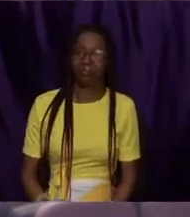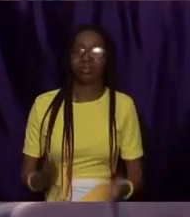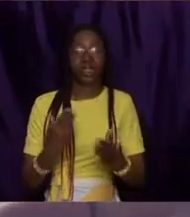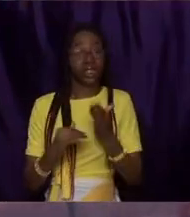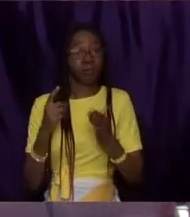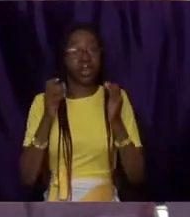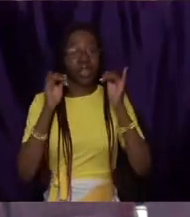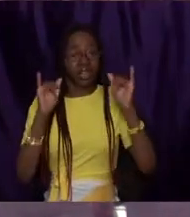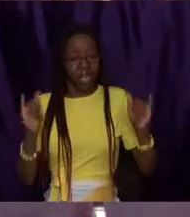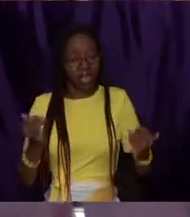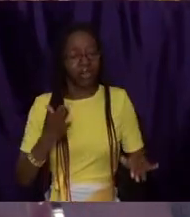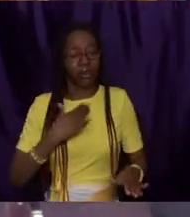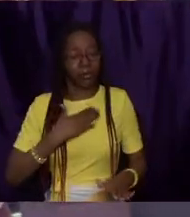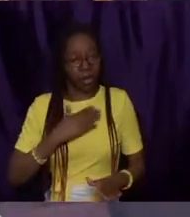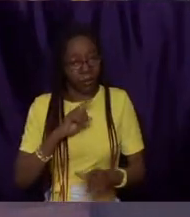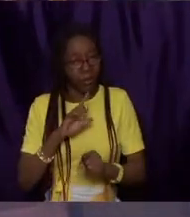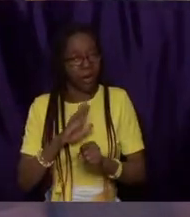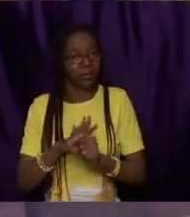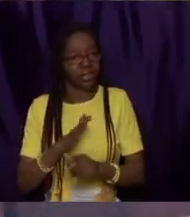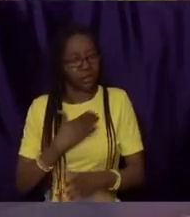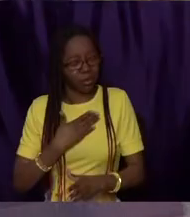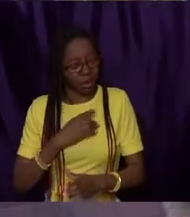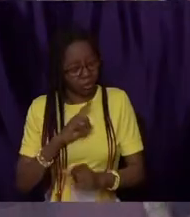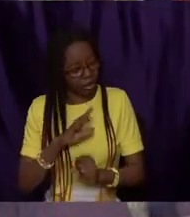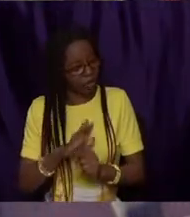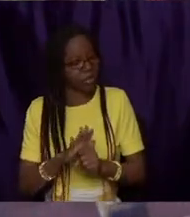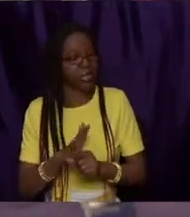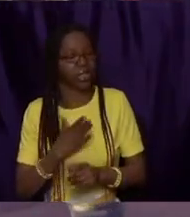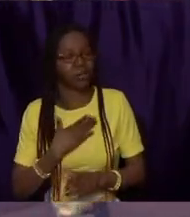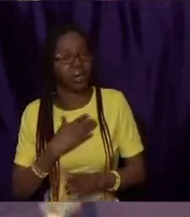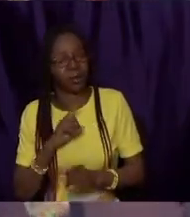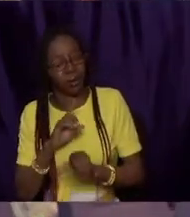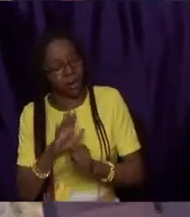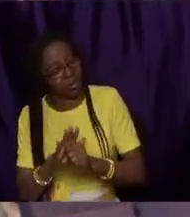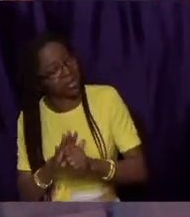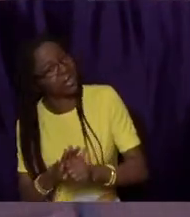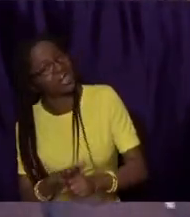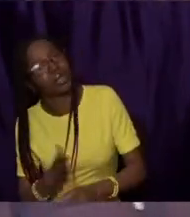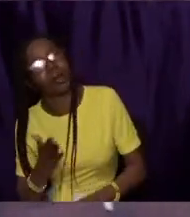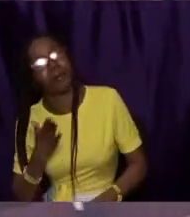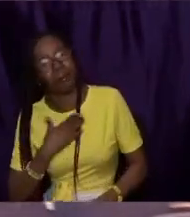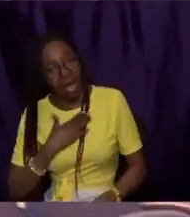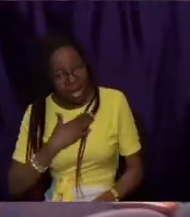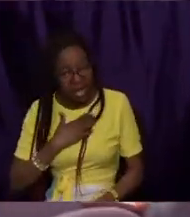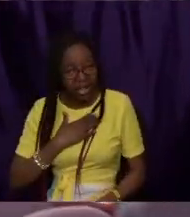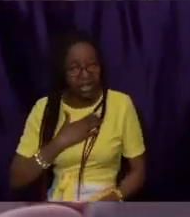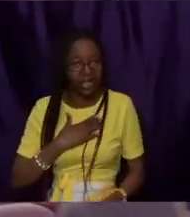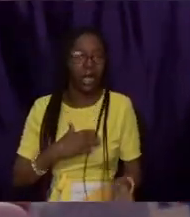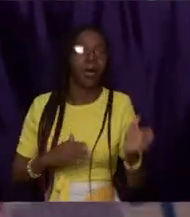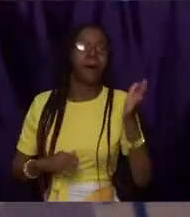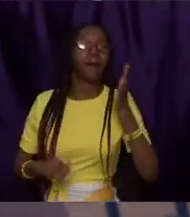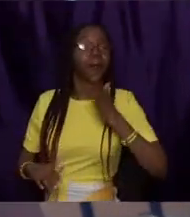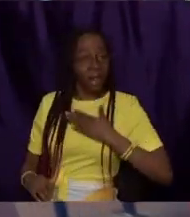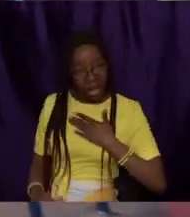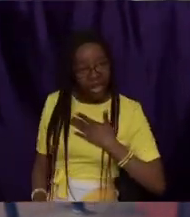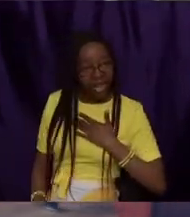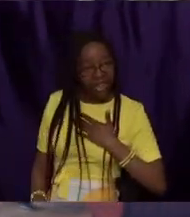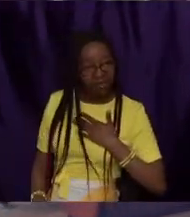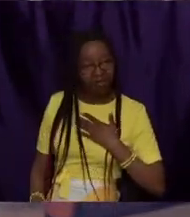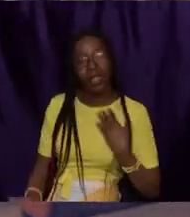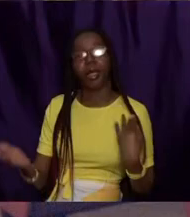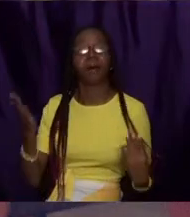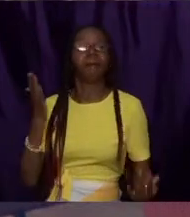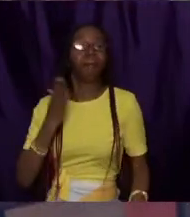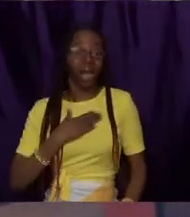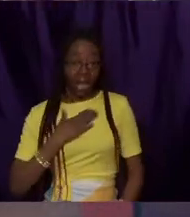Somebody holler, my promise, my promise, my promise, my promise, my promise,